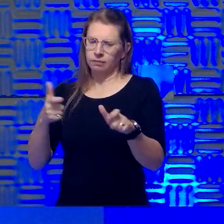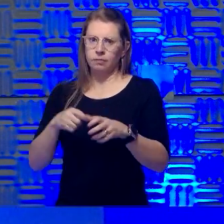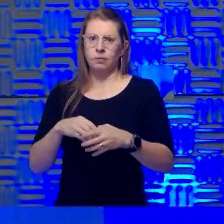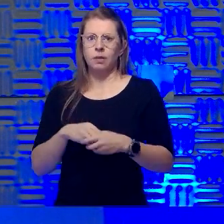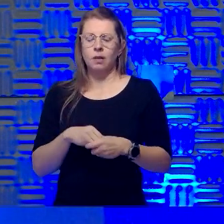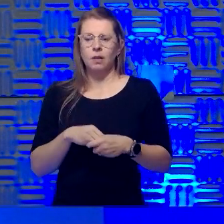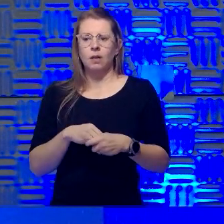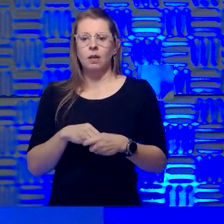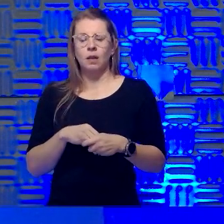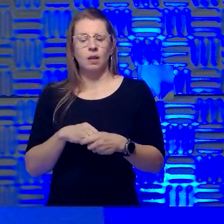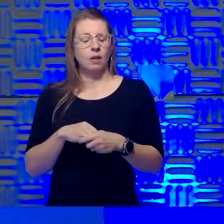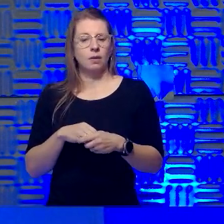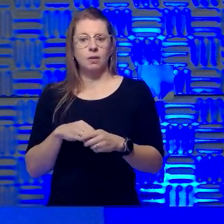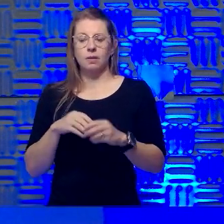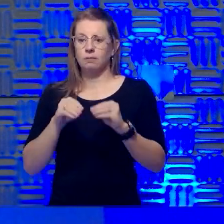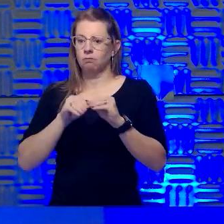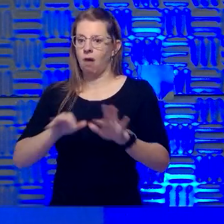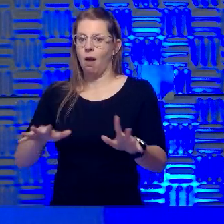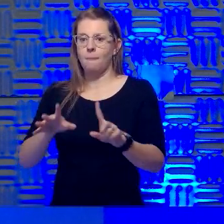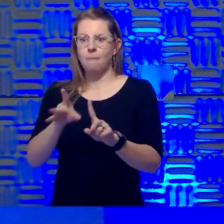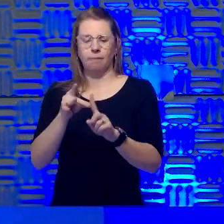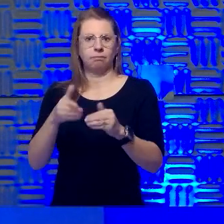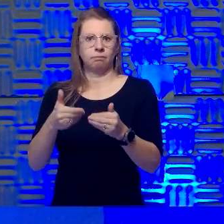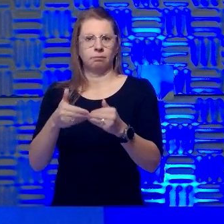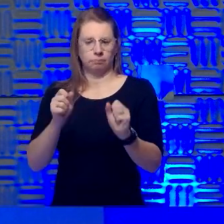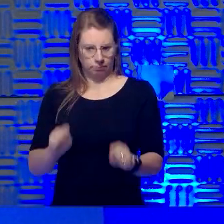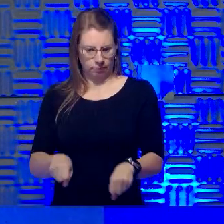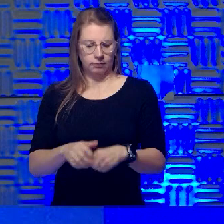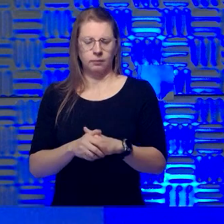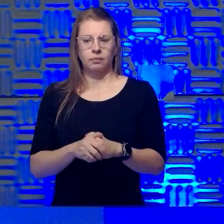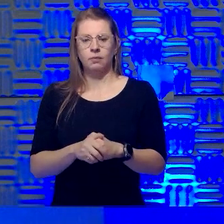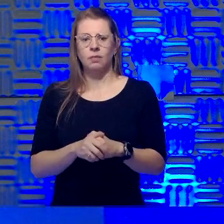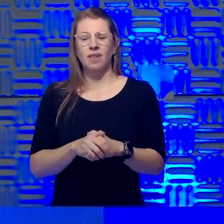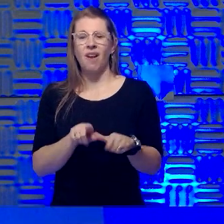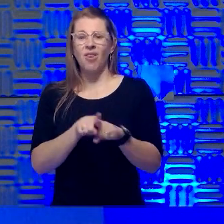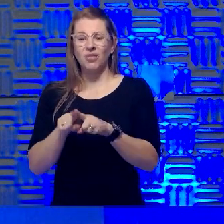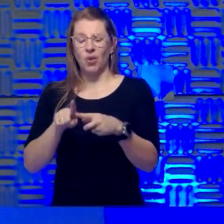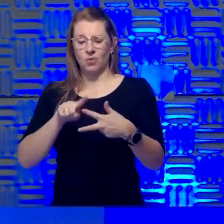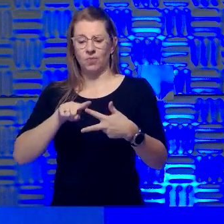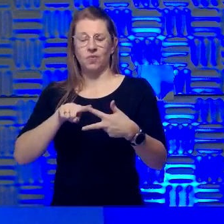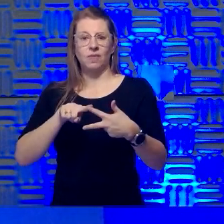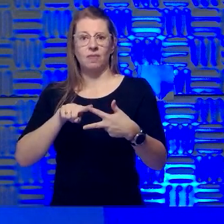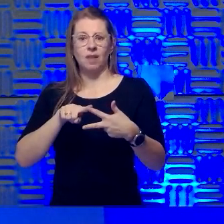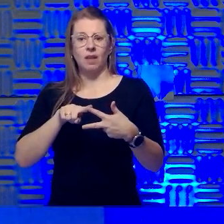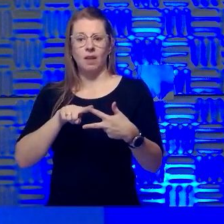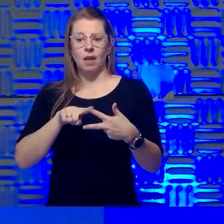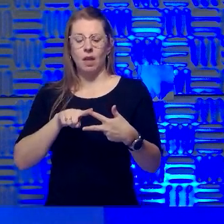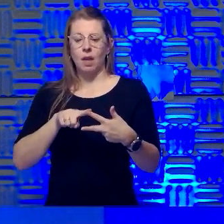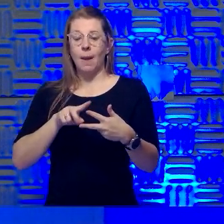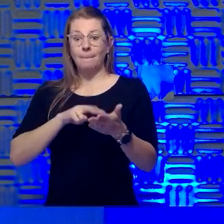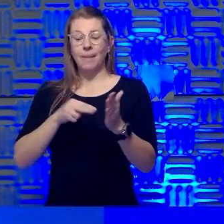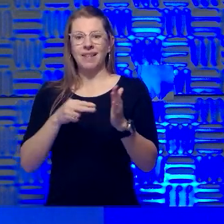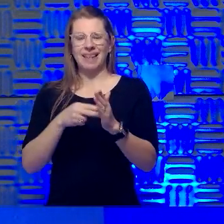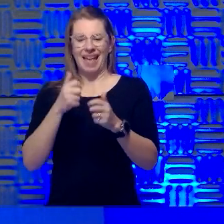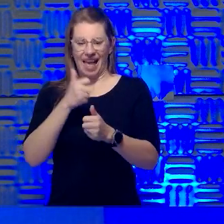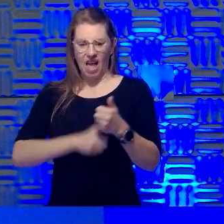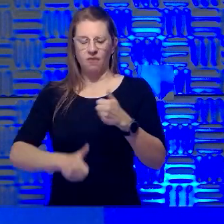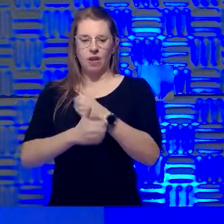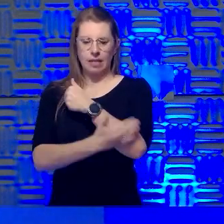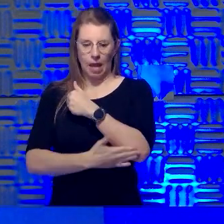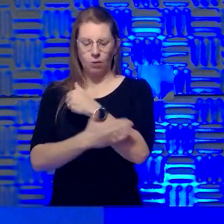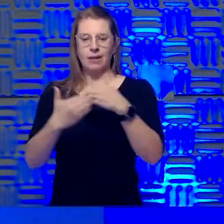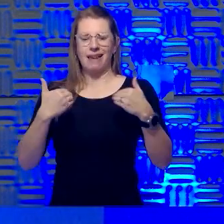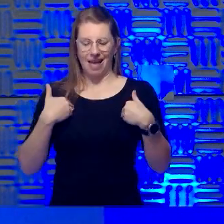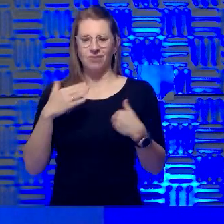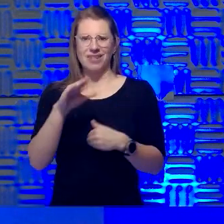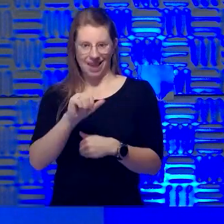seemingly hyper-contagious. Number two, we know there aren't any no-case areas, so every place has